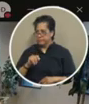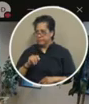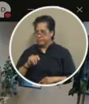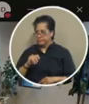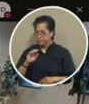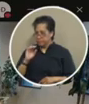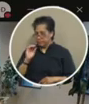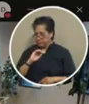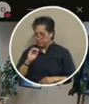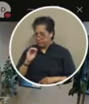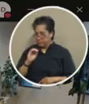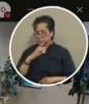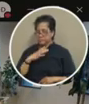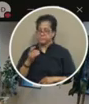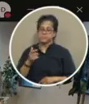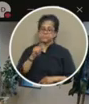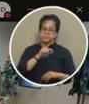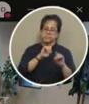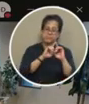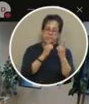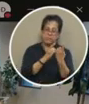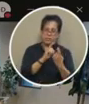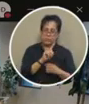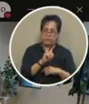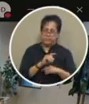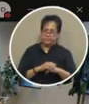If not, then I'll go to Representative Schwartzbein.